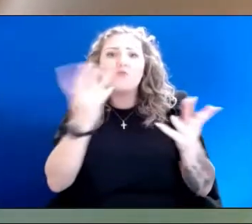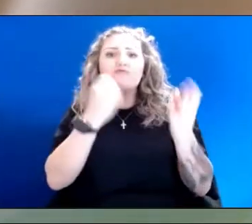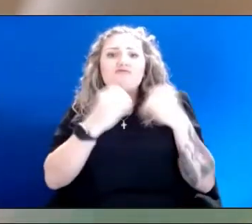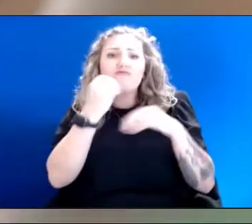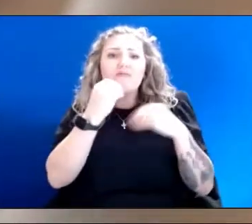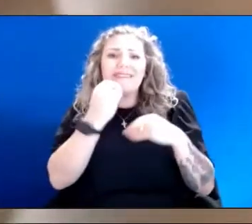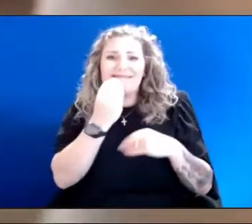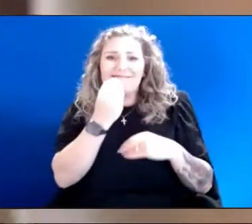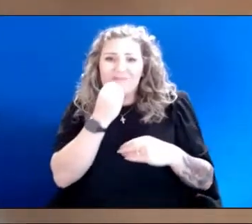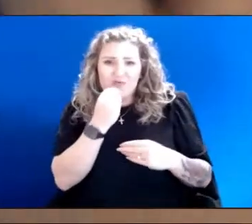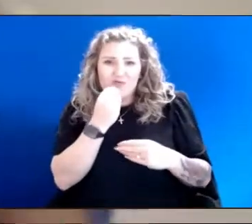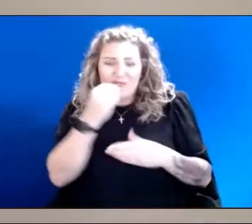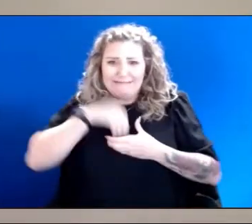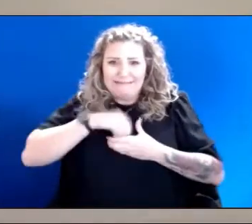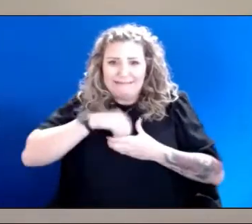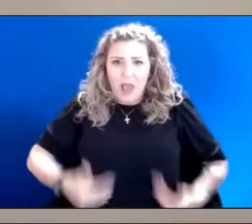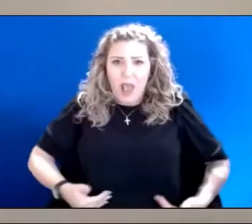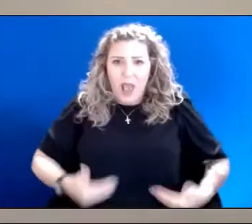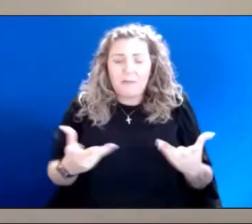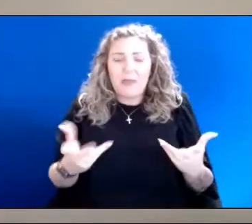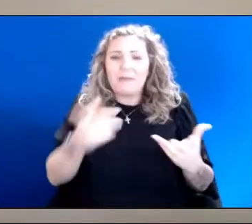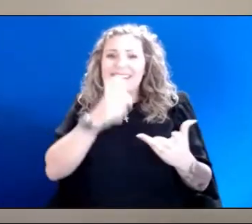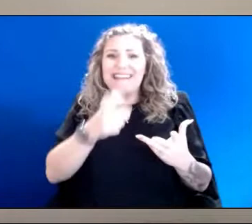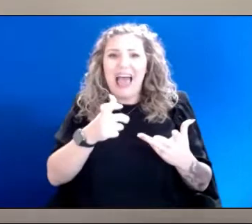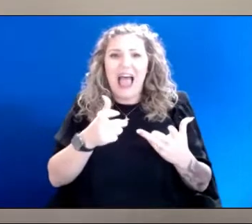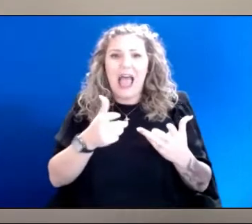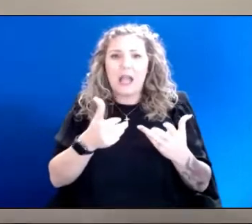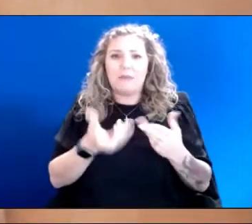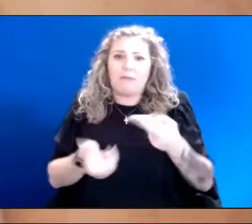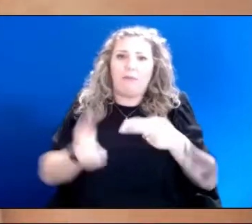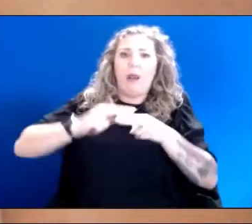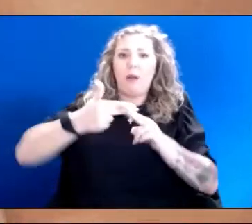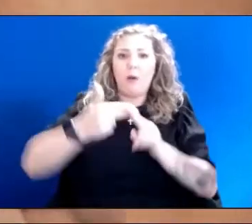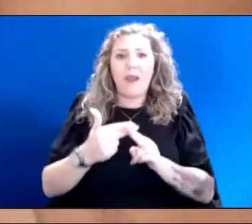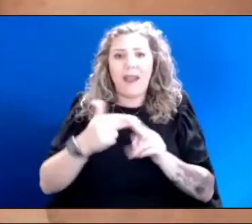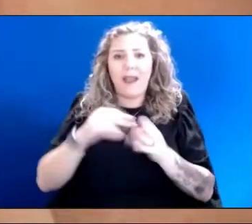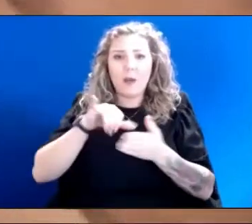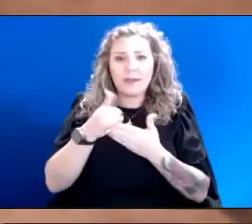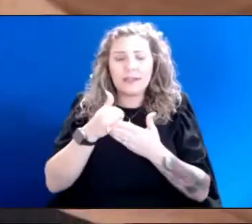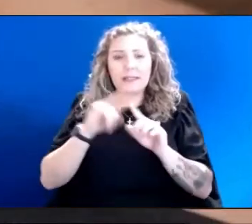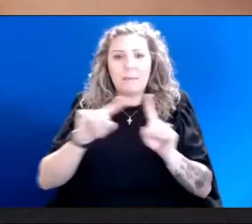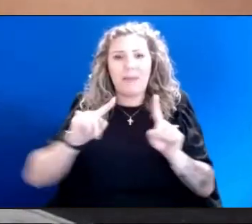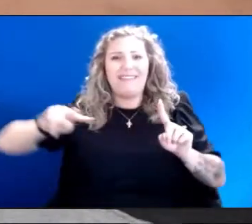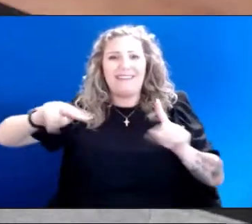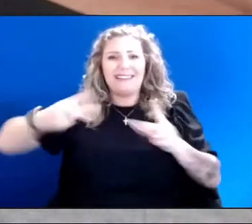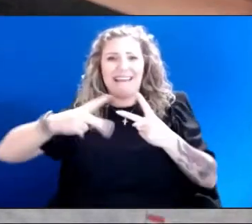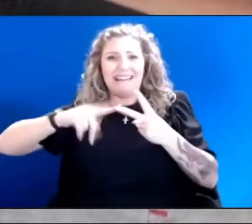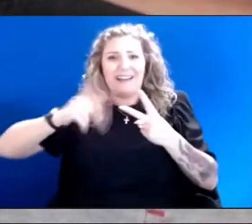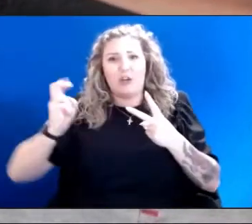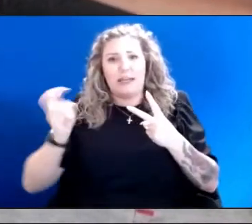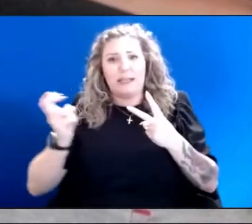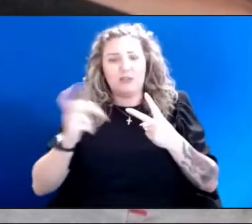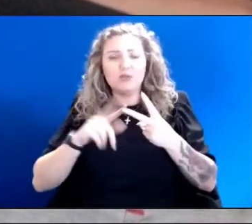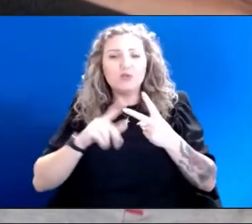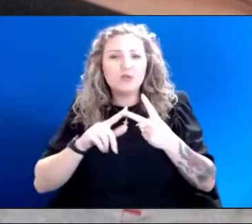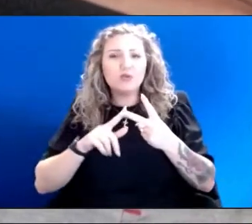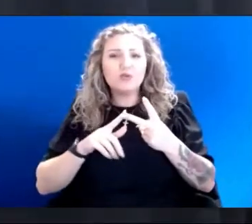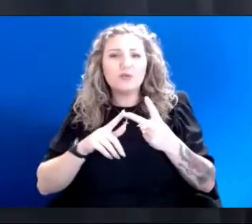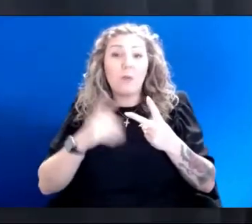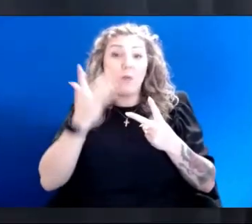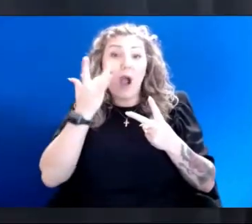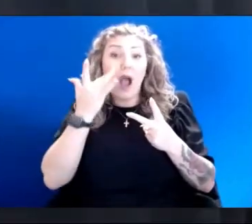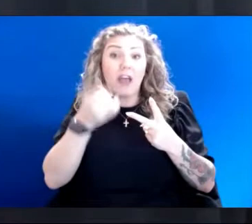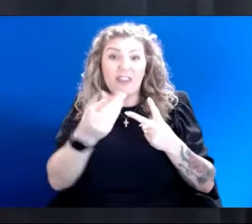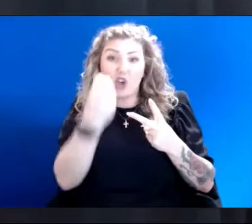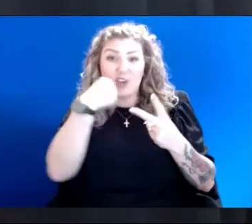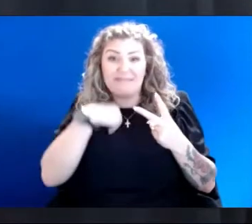itself as obesity, but they can get all of those kind of secondary issues as a result of what they're taking in. So just because